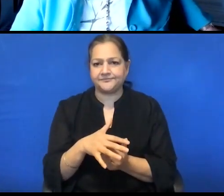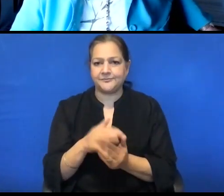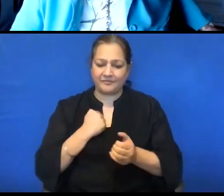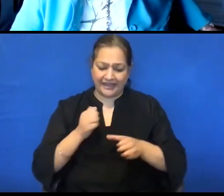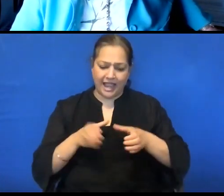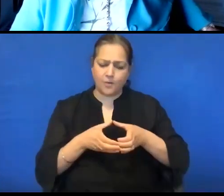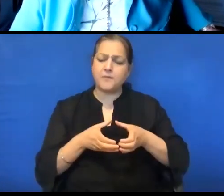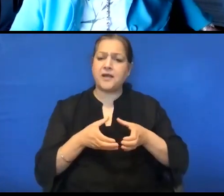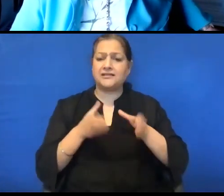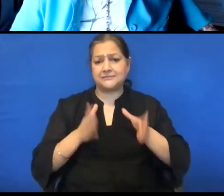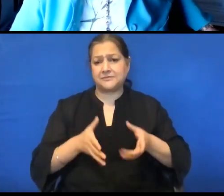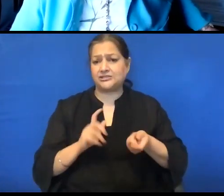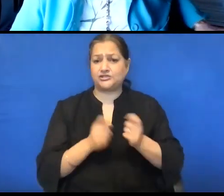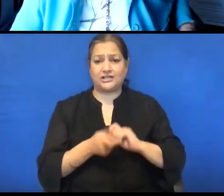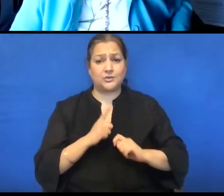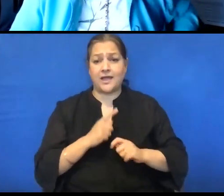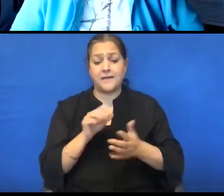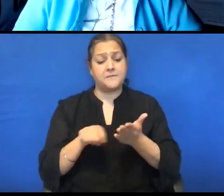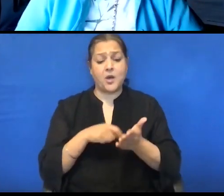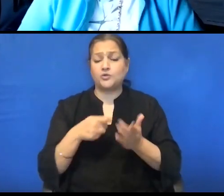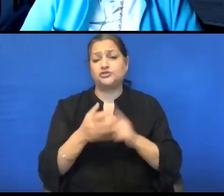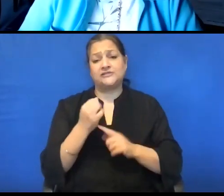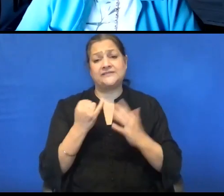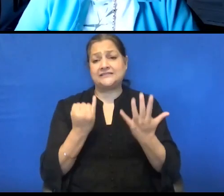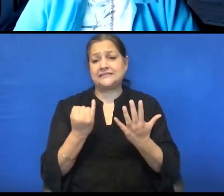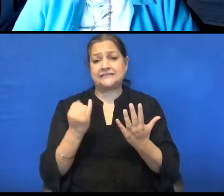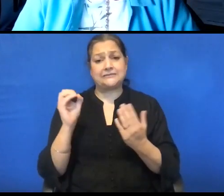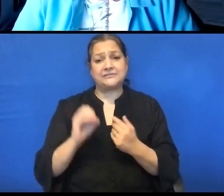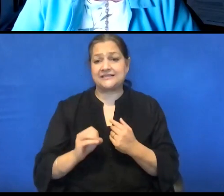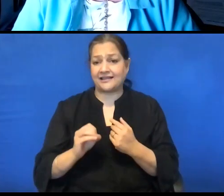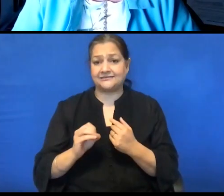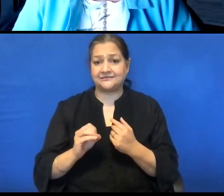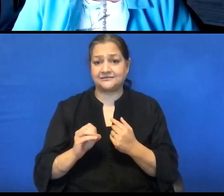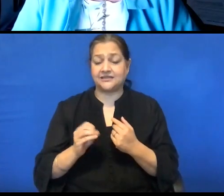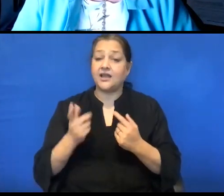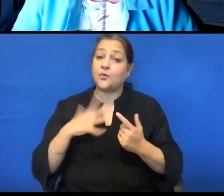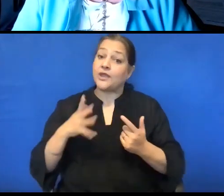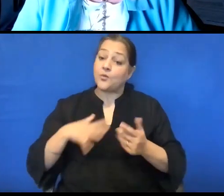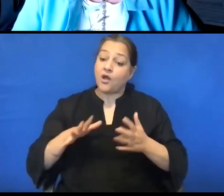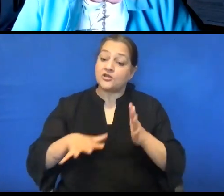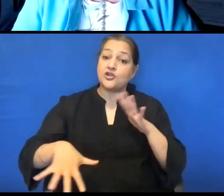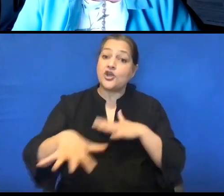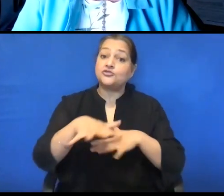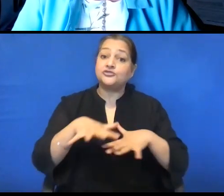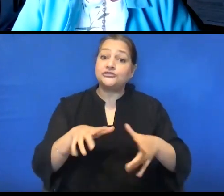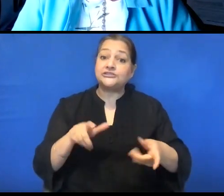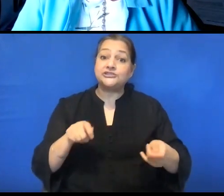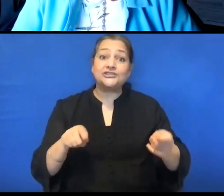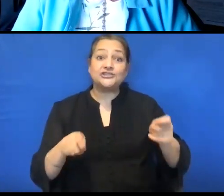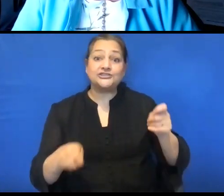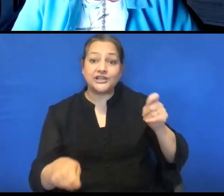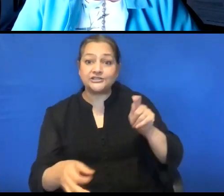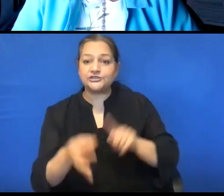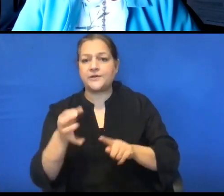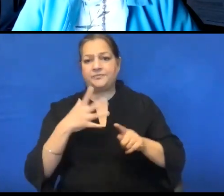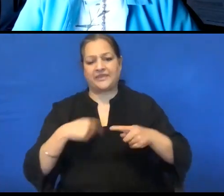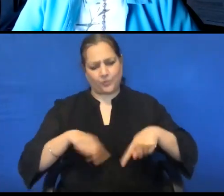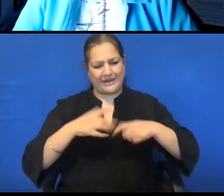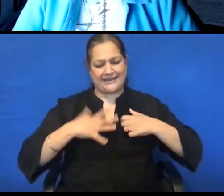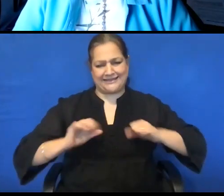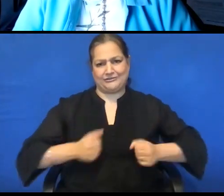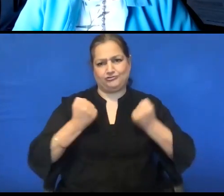at 6% in the polls. If we want to change the country, then we have to be strong again. And it's bottom up and